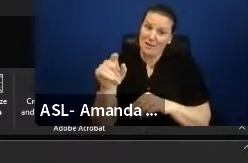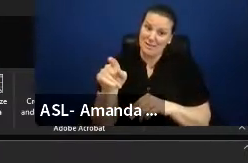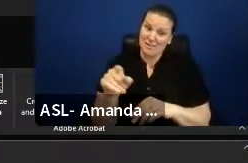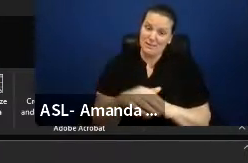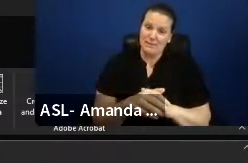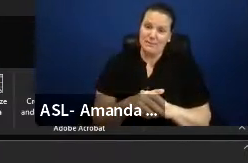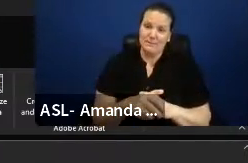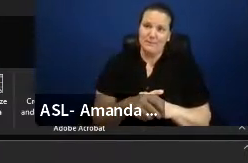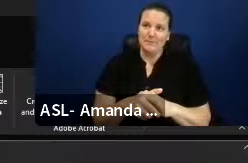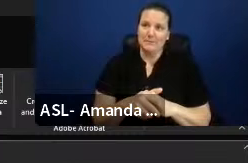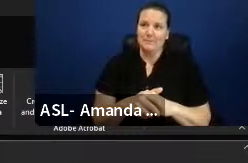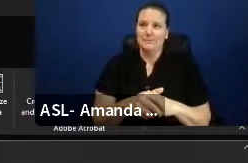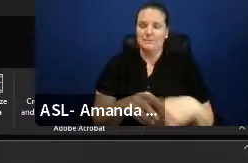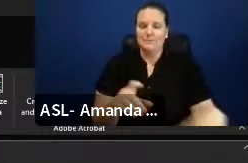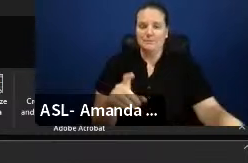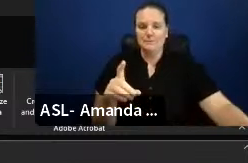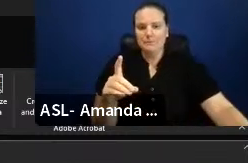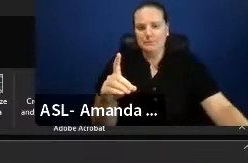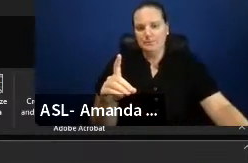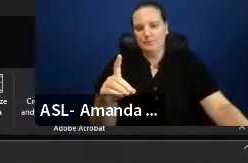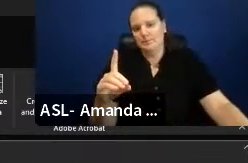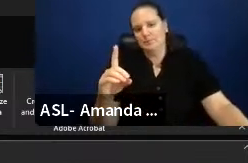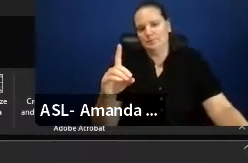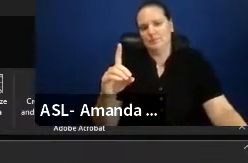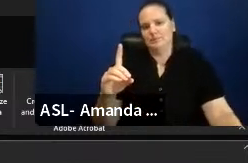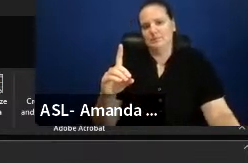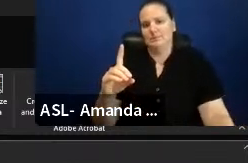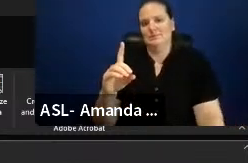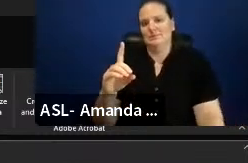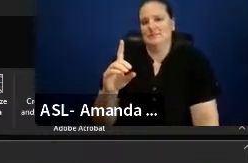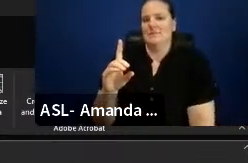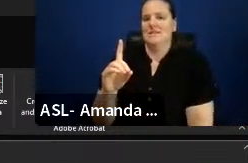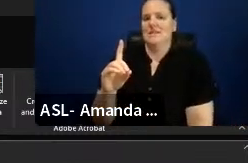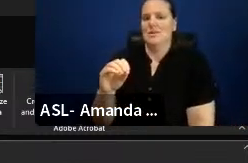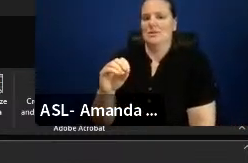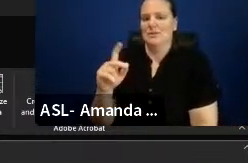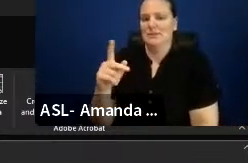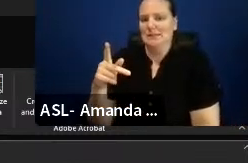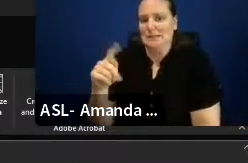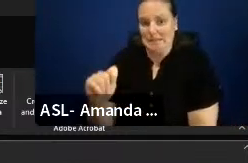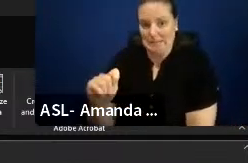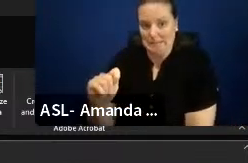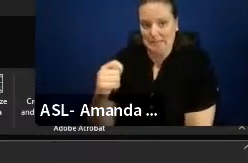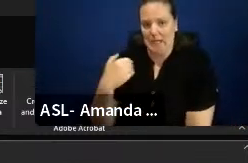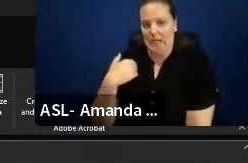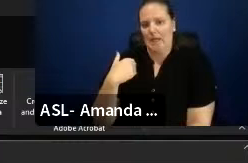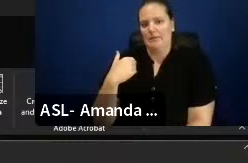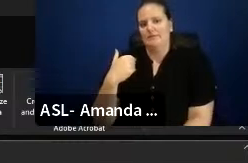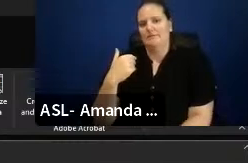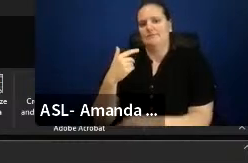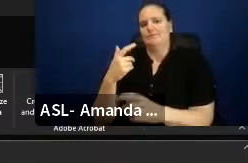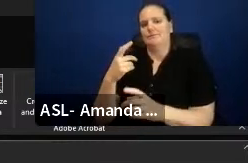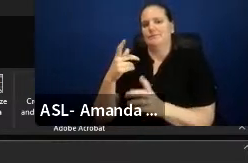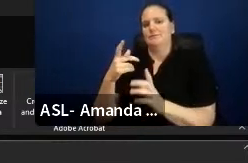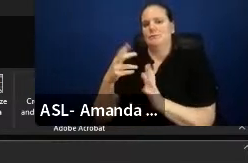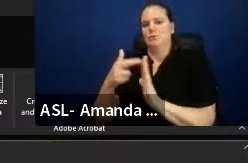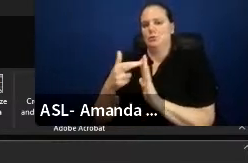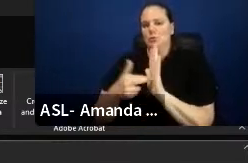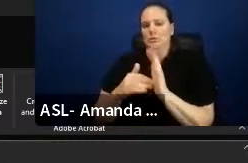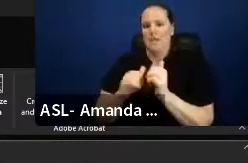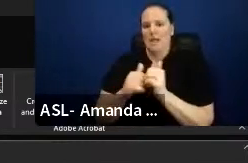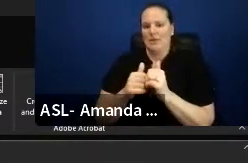The DOTs have procurement rules around how they select and who sits on these panels,